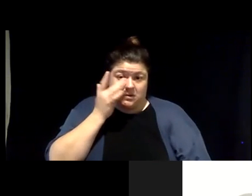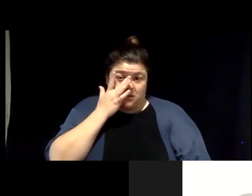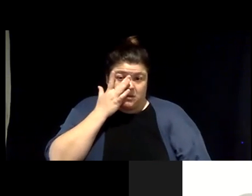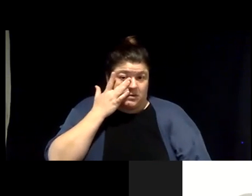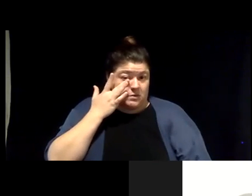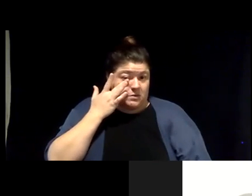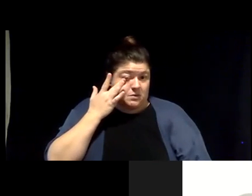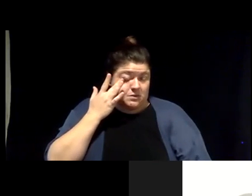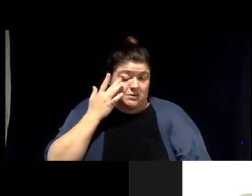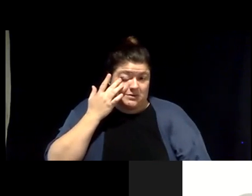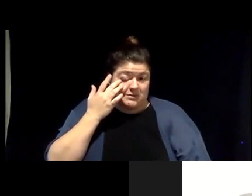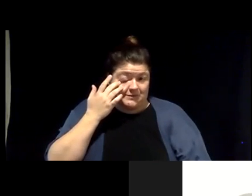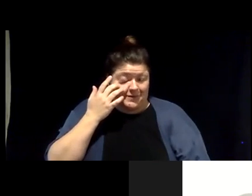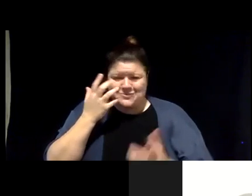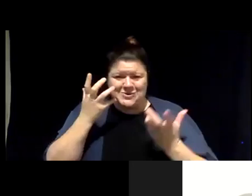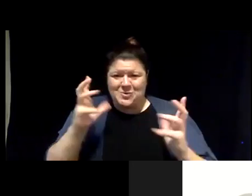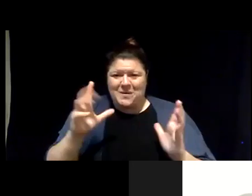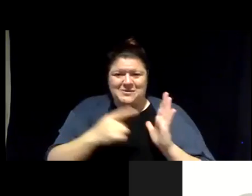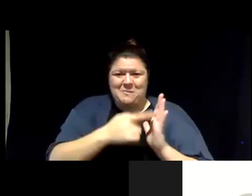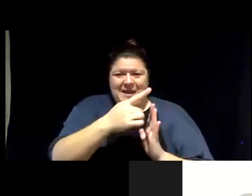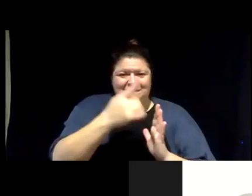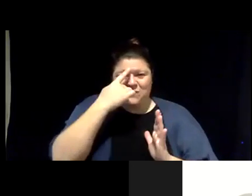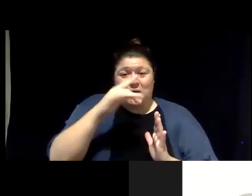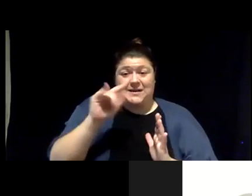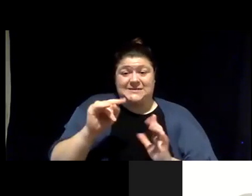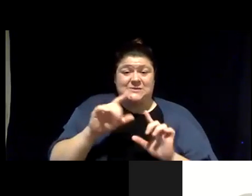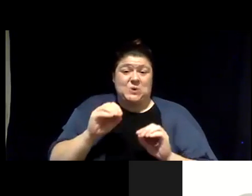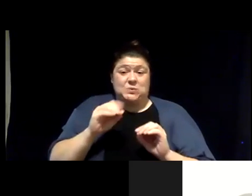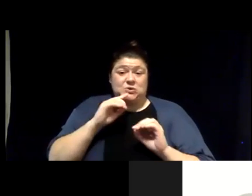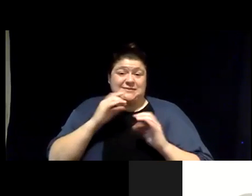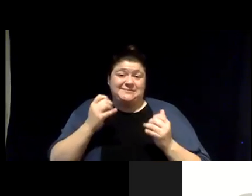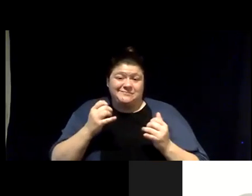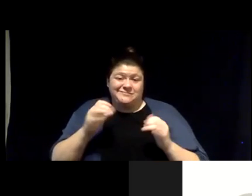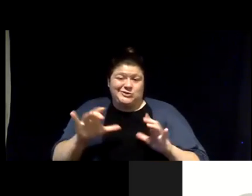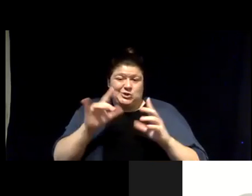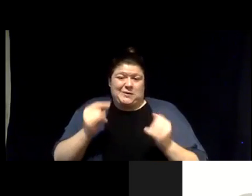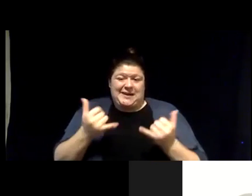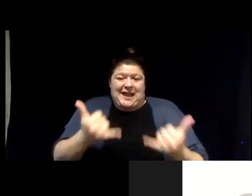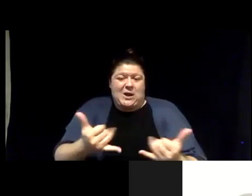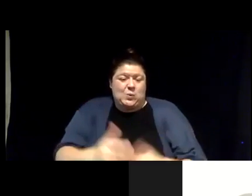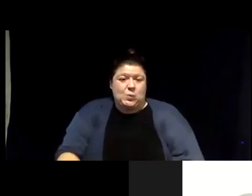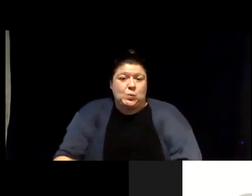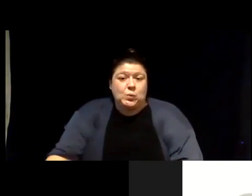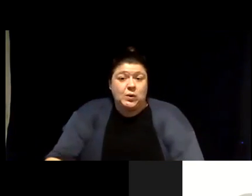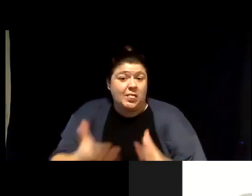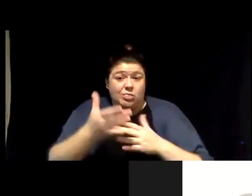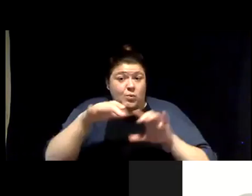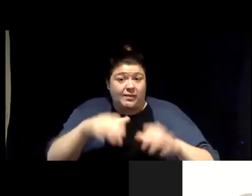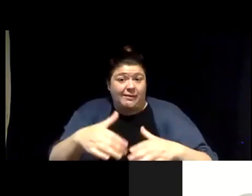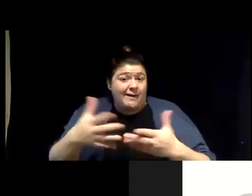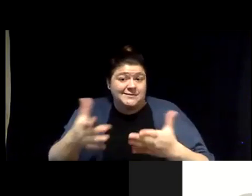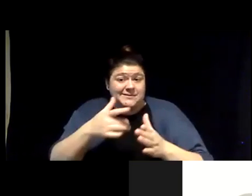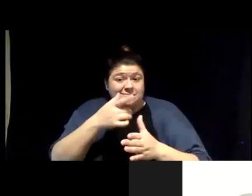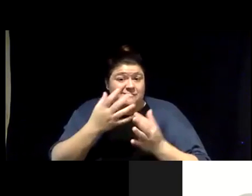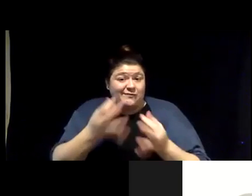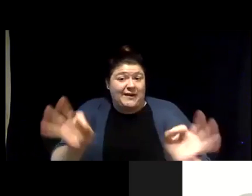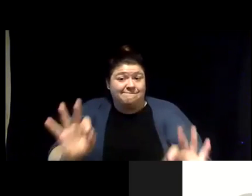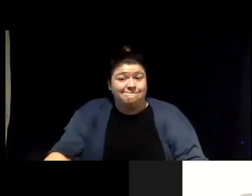it. And so you'll actually be doing yourself a favor by just doing it now and not having to pay for it.